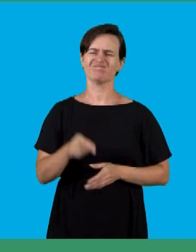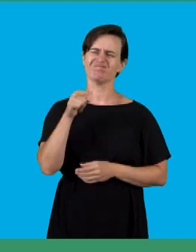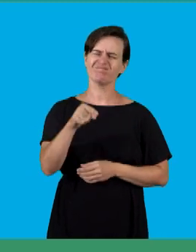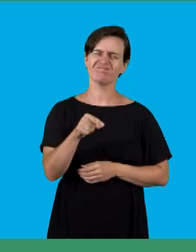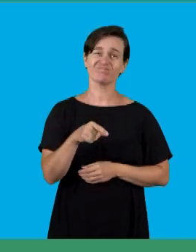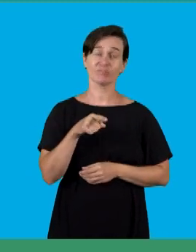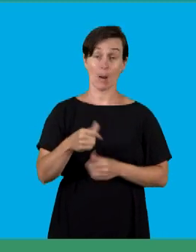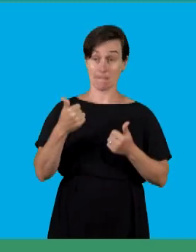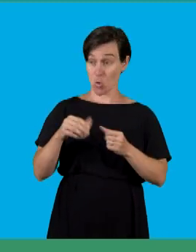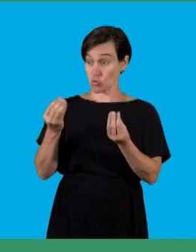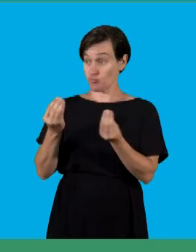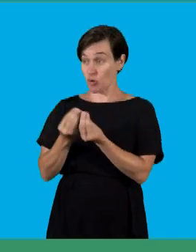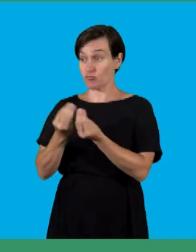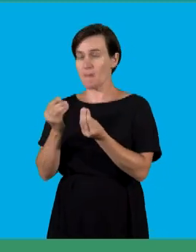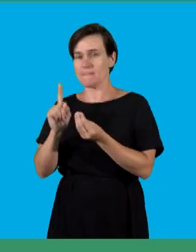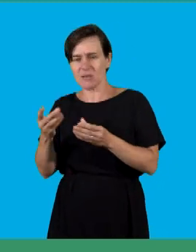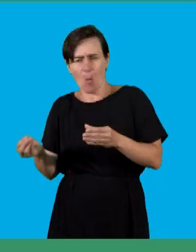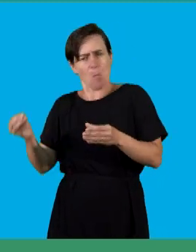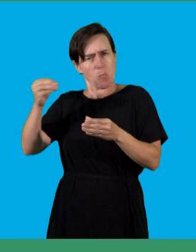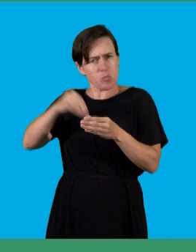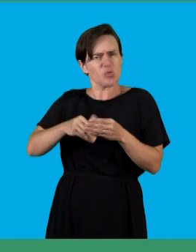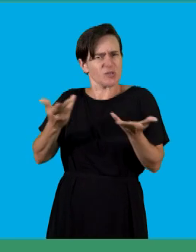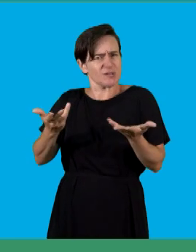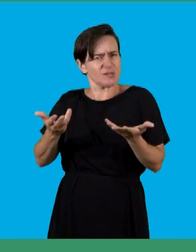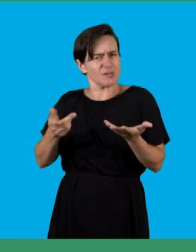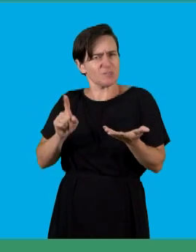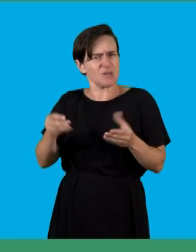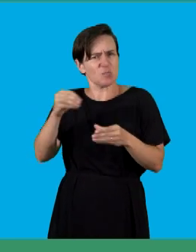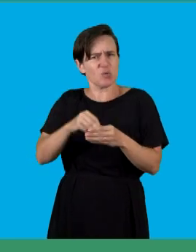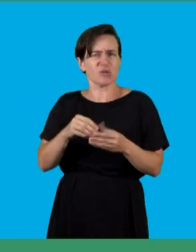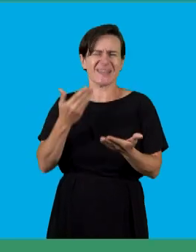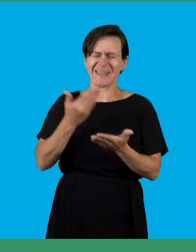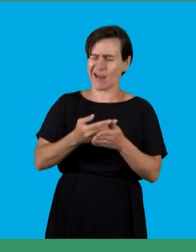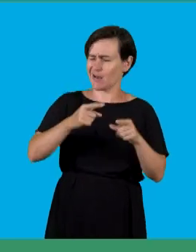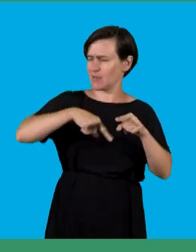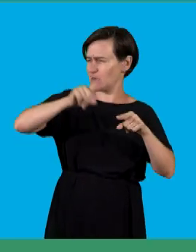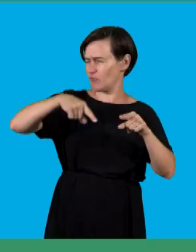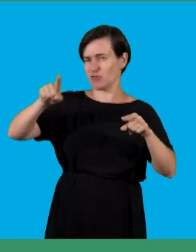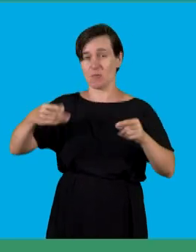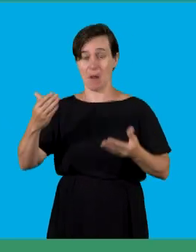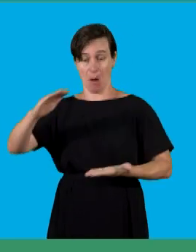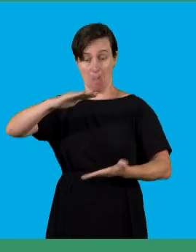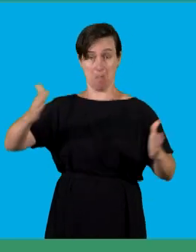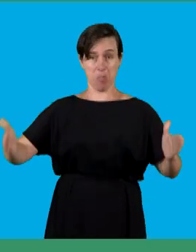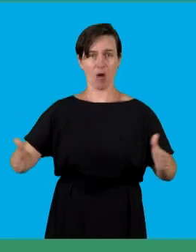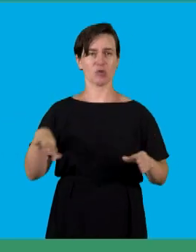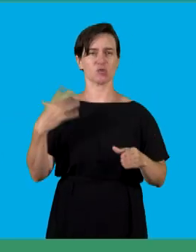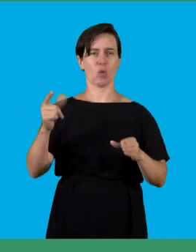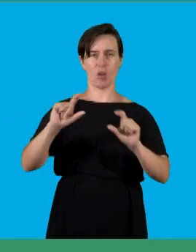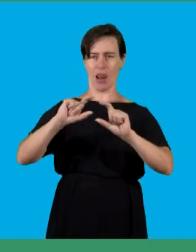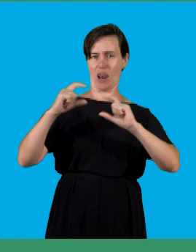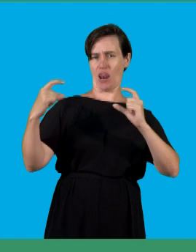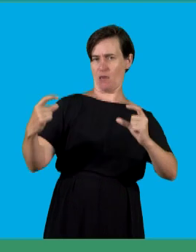It says there that most products need some type of packaging, which can vary from a box to a